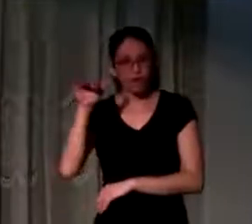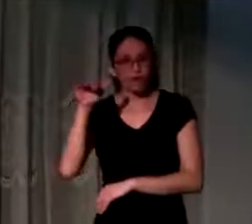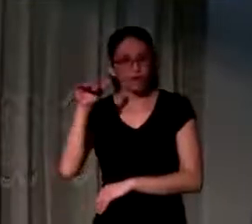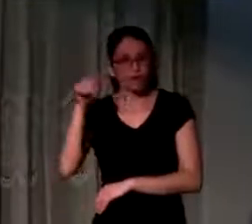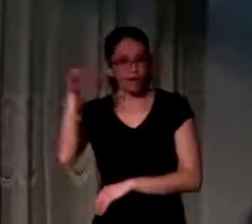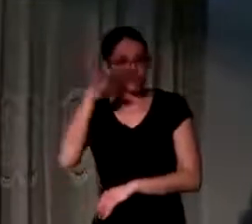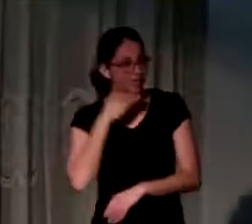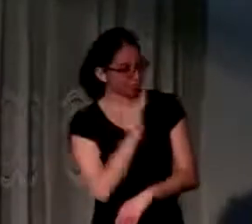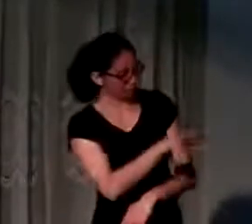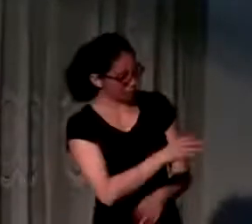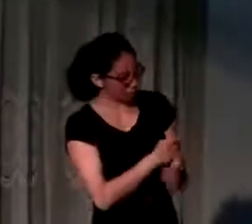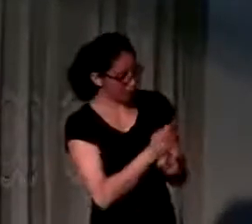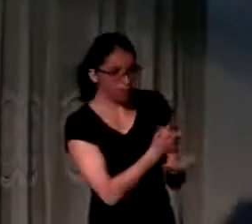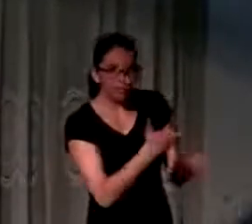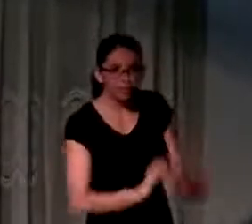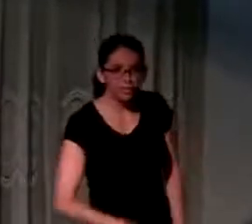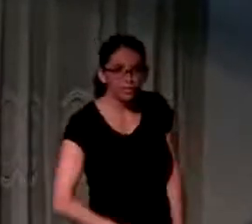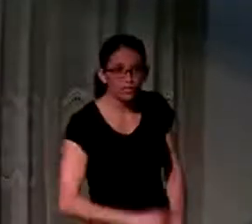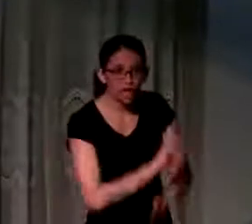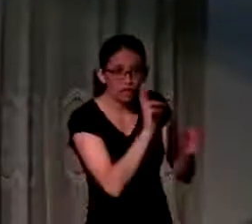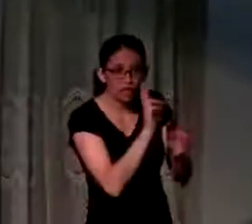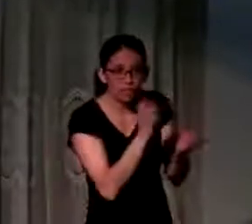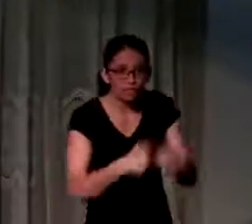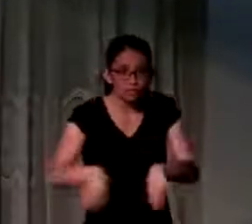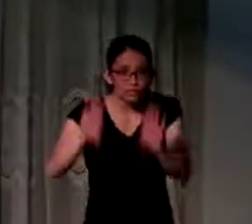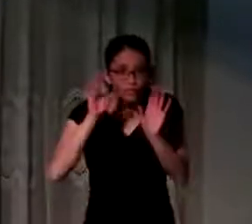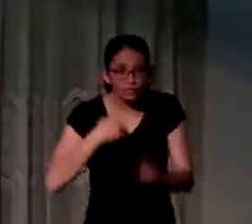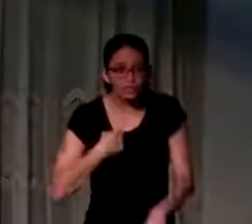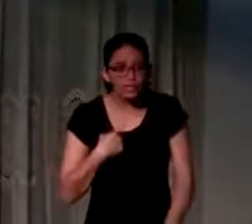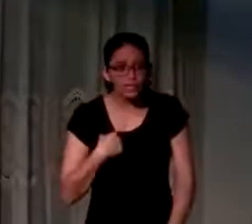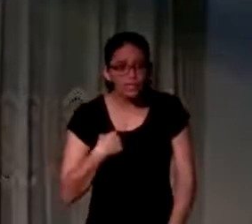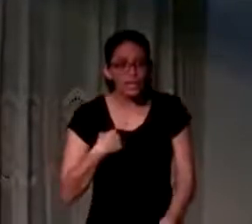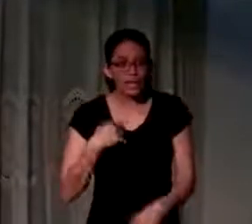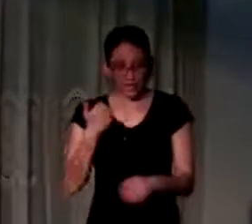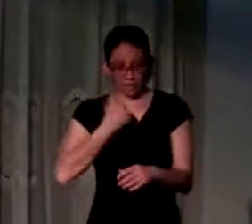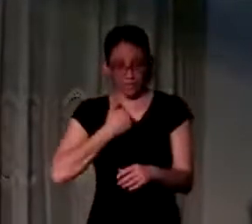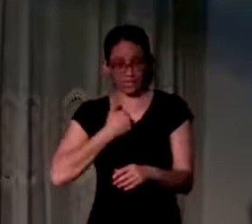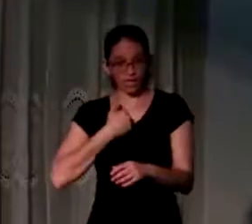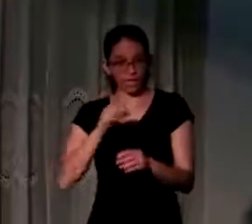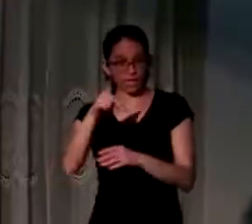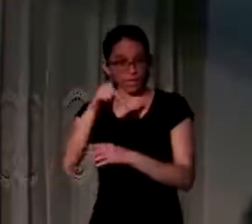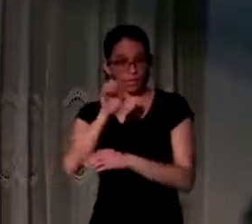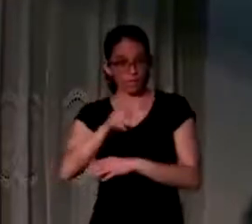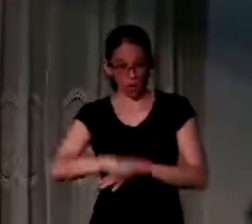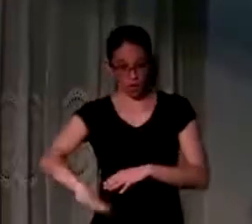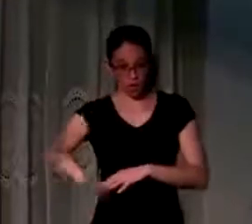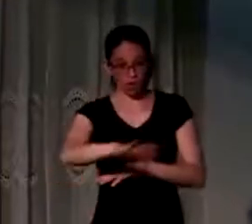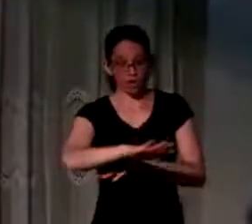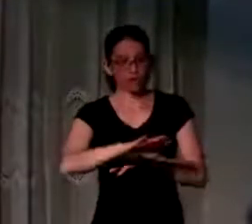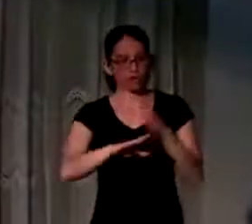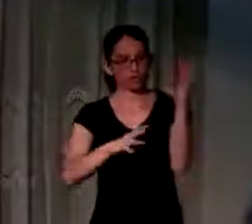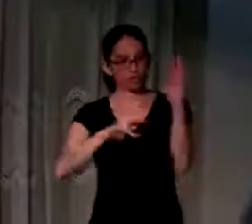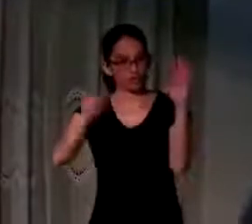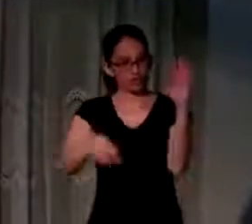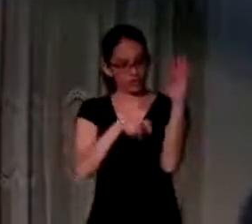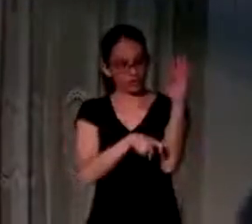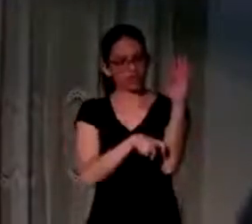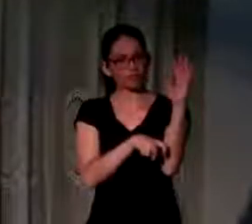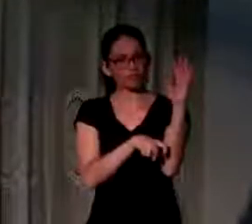And I was sitting under a tree at Stewart Park when somebody began to read the prophecies. And there's a lot